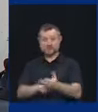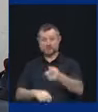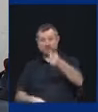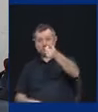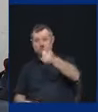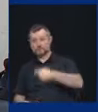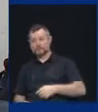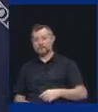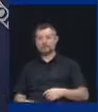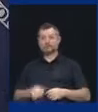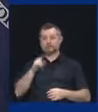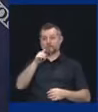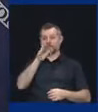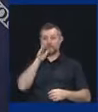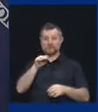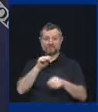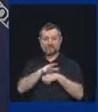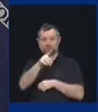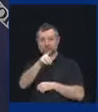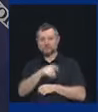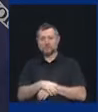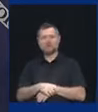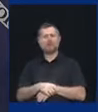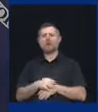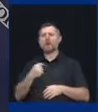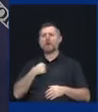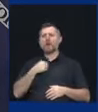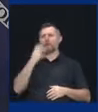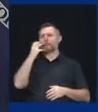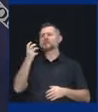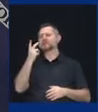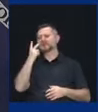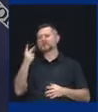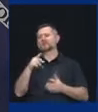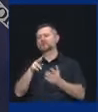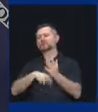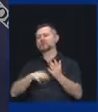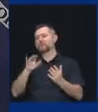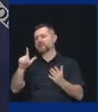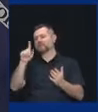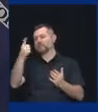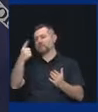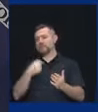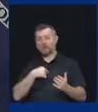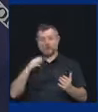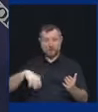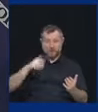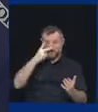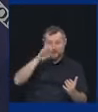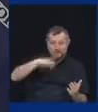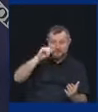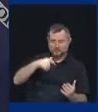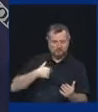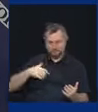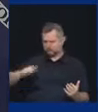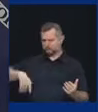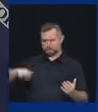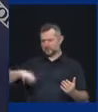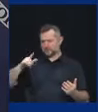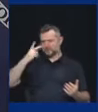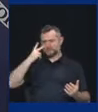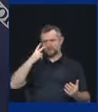type of allegations? Well, we'd have to see the bill, and then we take it from there. You haven't seen the bill? No, because a bill has to be